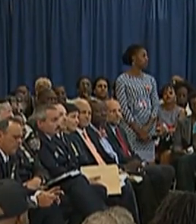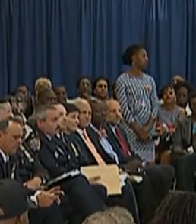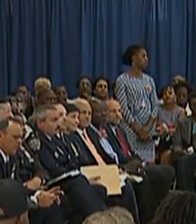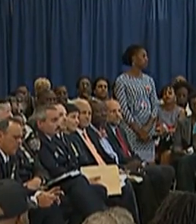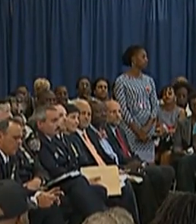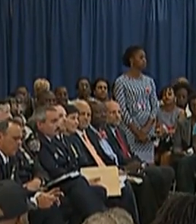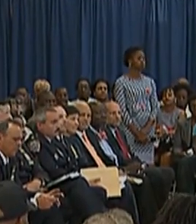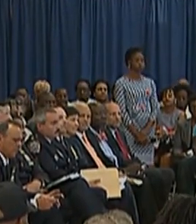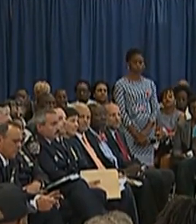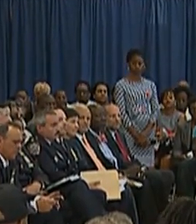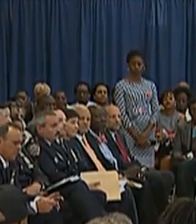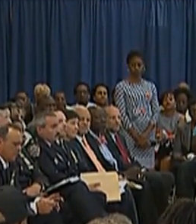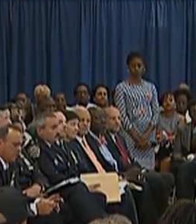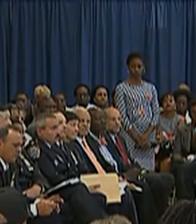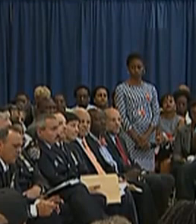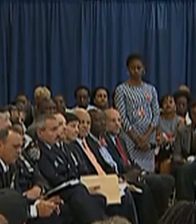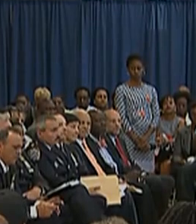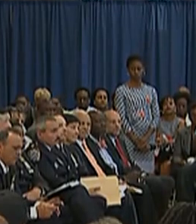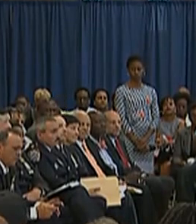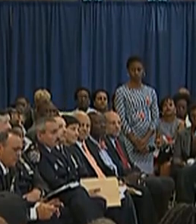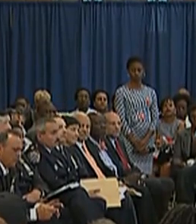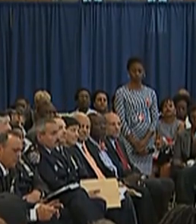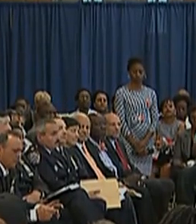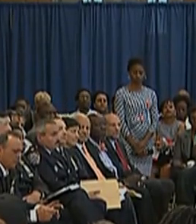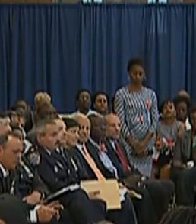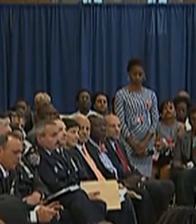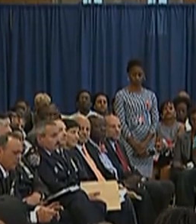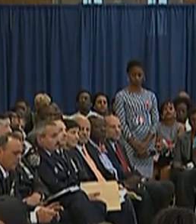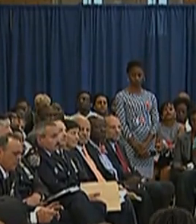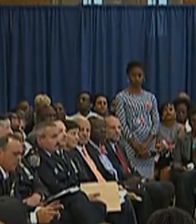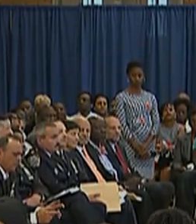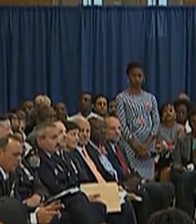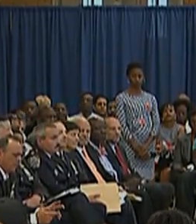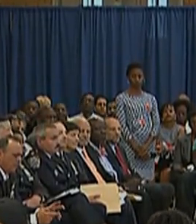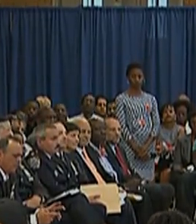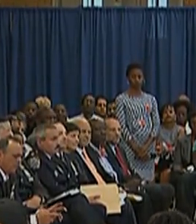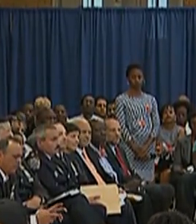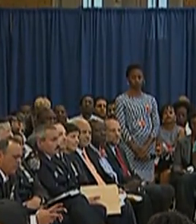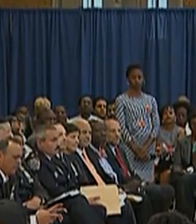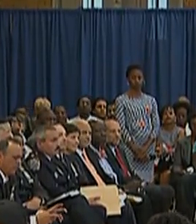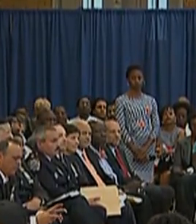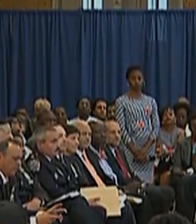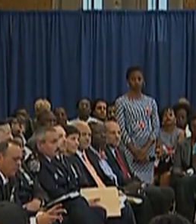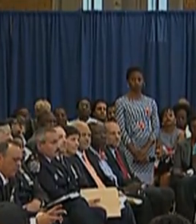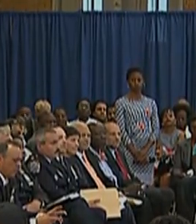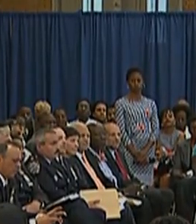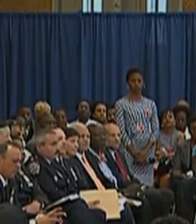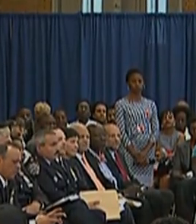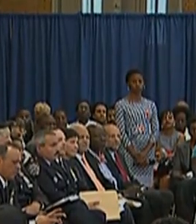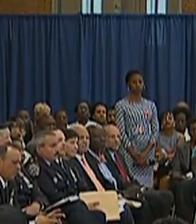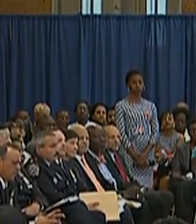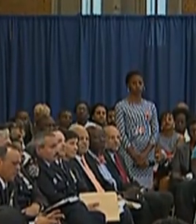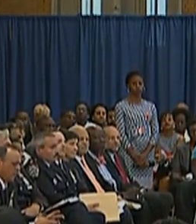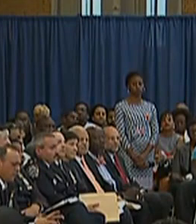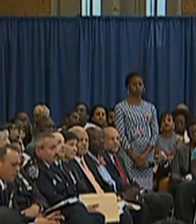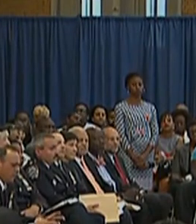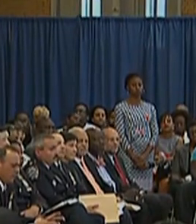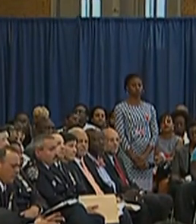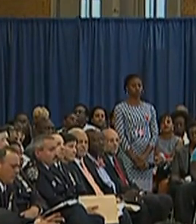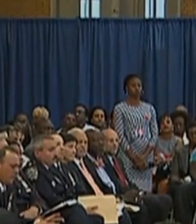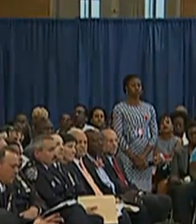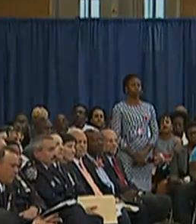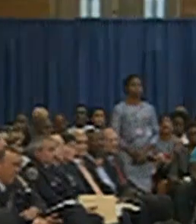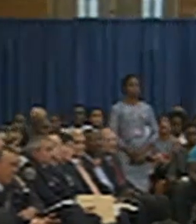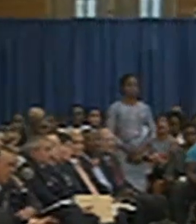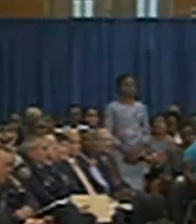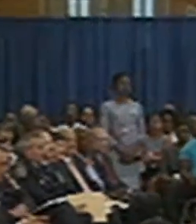Now, obviously, a lot of our colleagues from NYPD who keep us safe. So I want to thank all of the commissioners. I can tell you, I've worked in public service